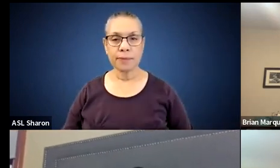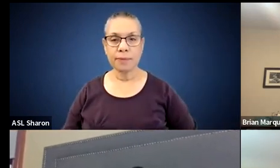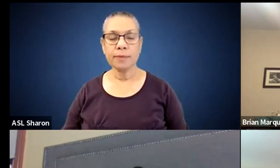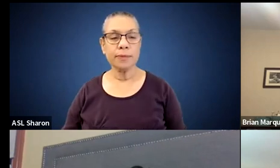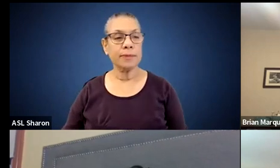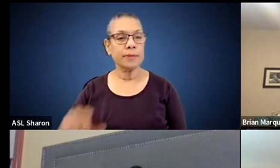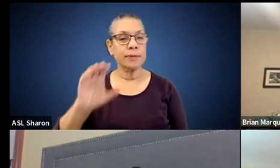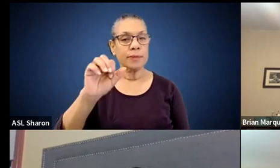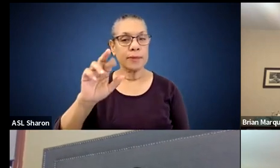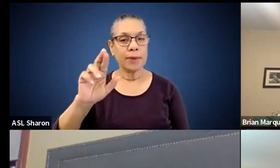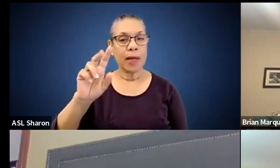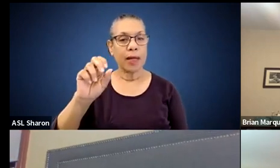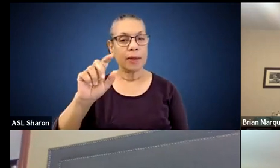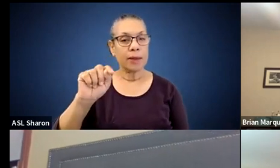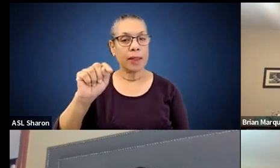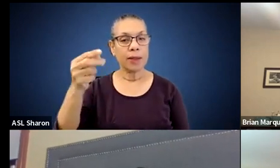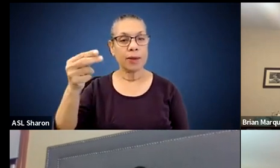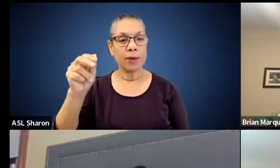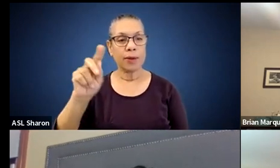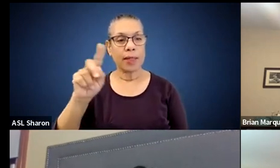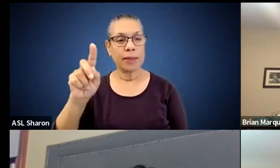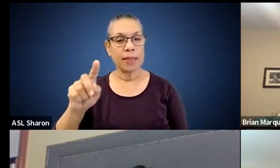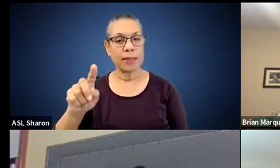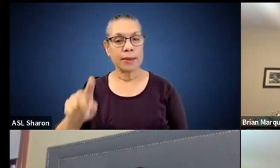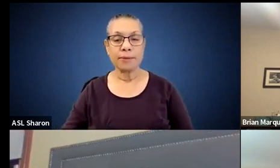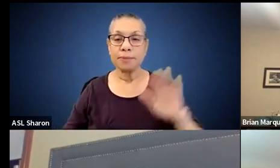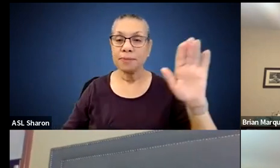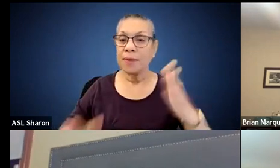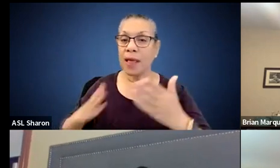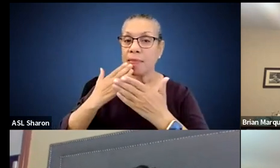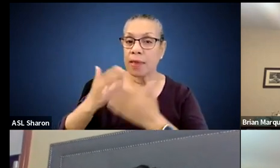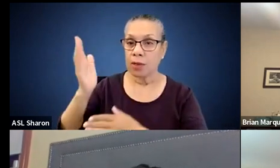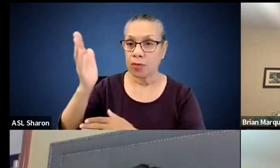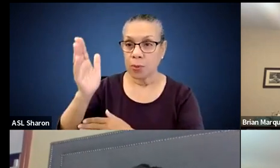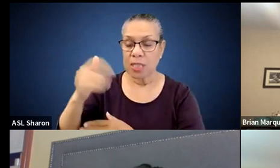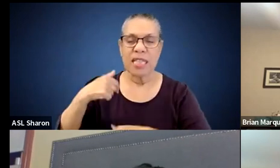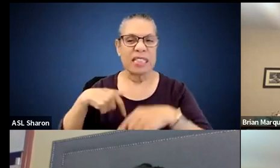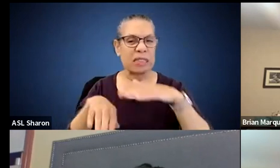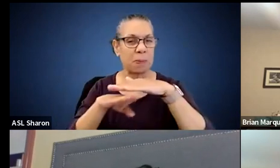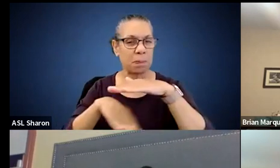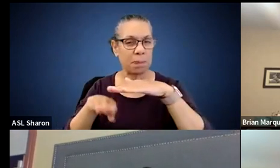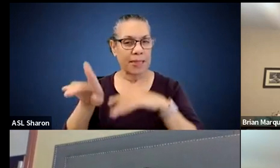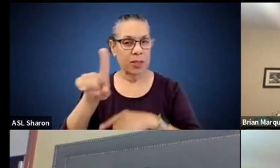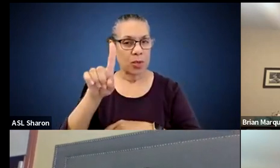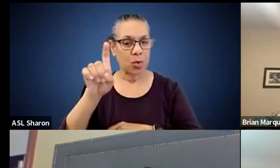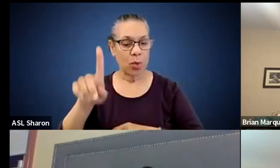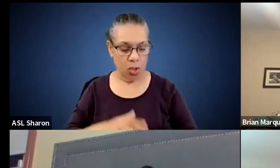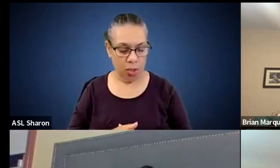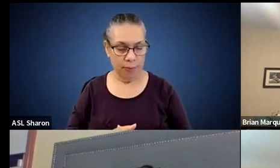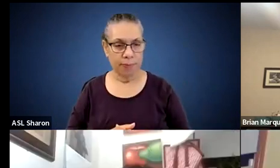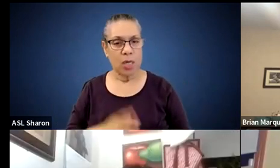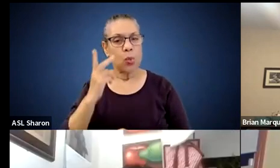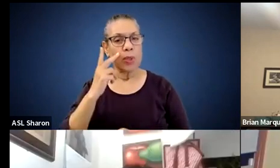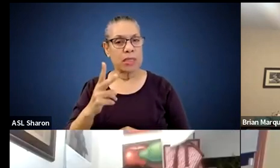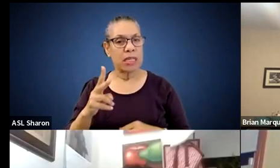Mr car Dad Hernandez is sort of a basic question thank you for the presentation as we're looking at Chronic